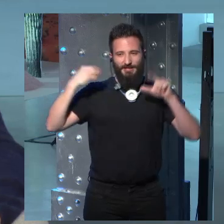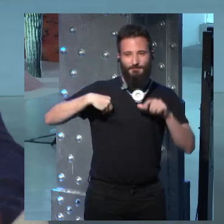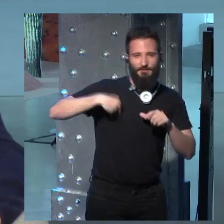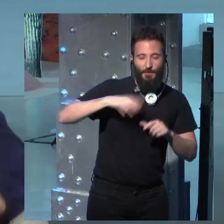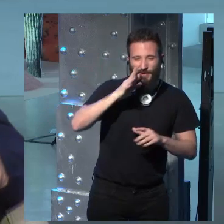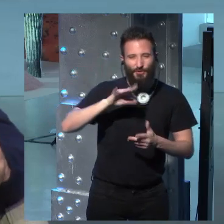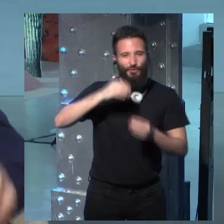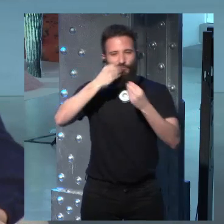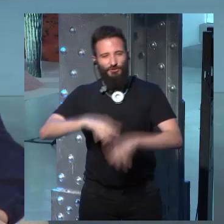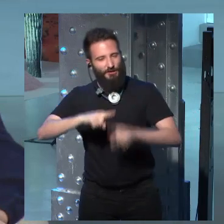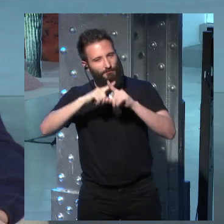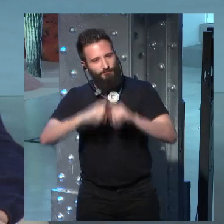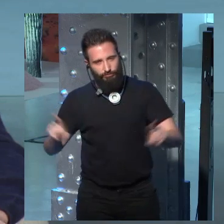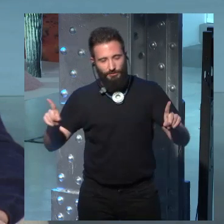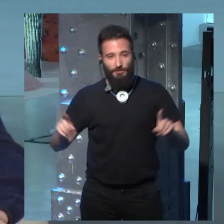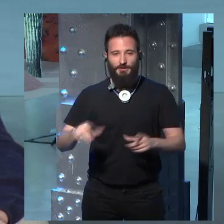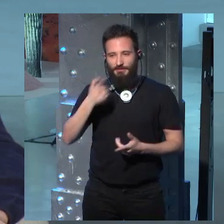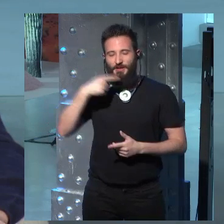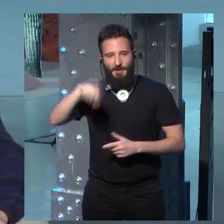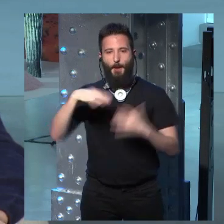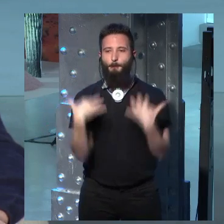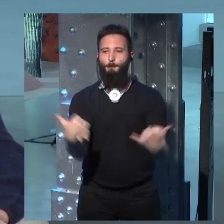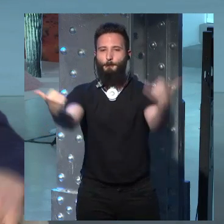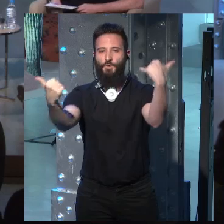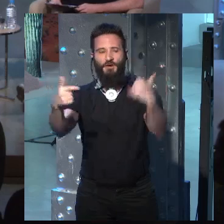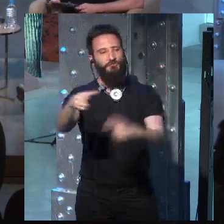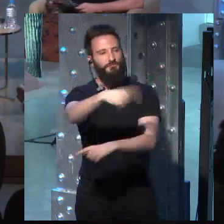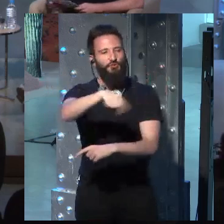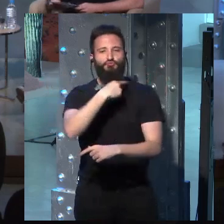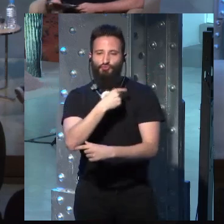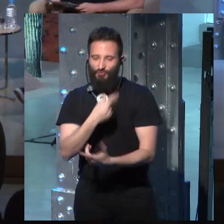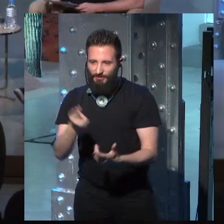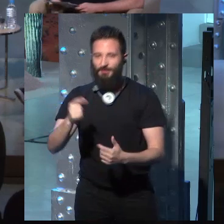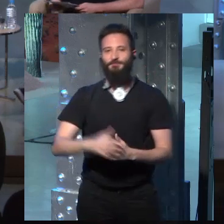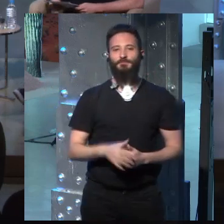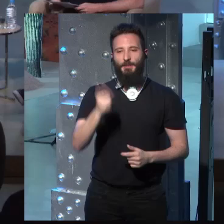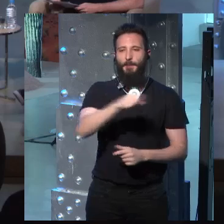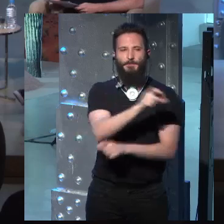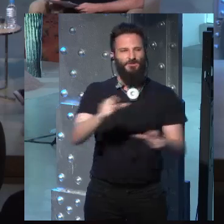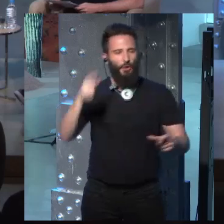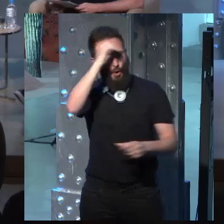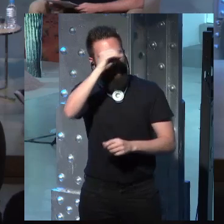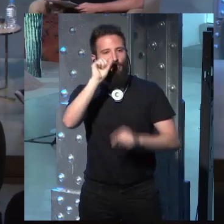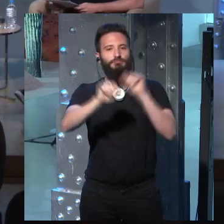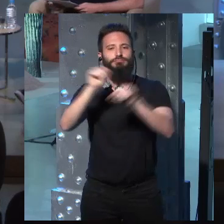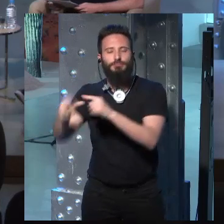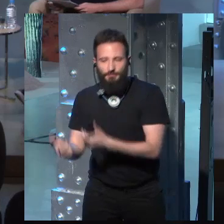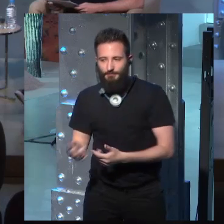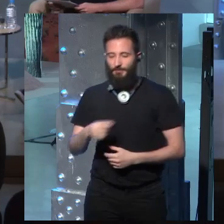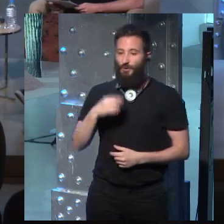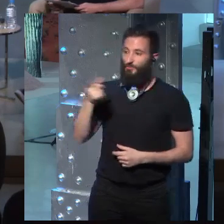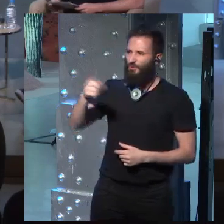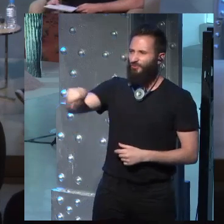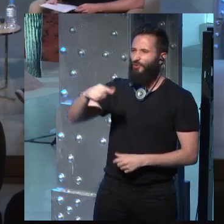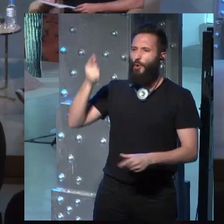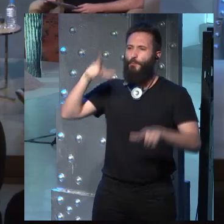win, you know, critics and the audience with it. So. Yeah. ¿Cuándo visteis que los personajes funcionaban? When did